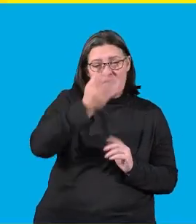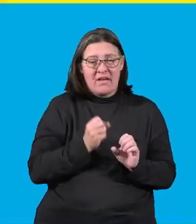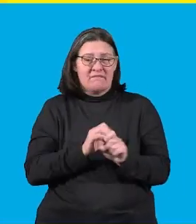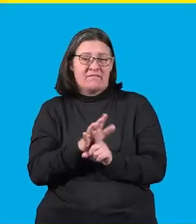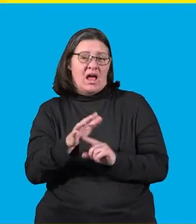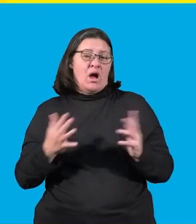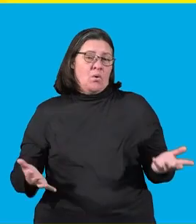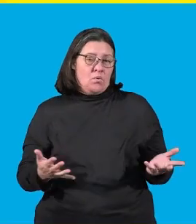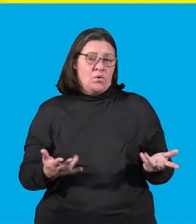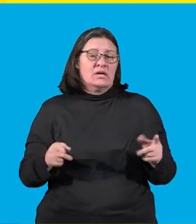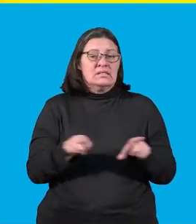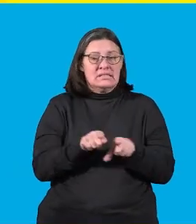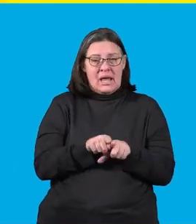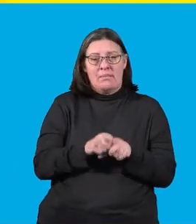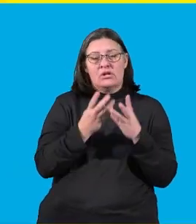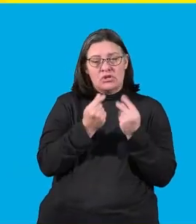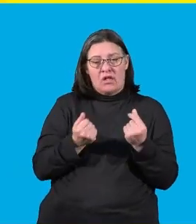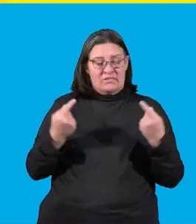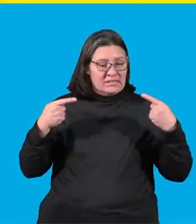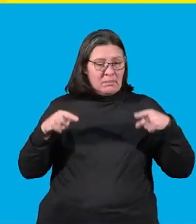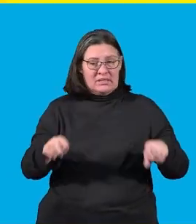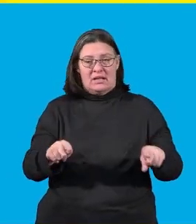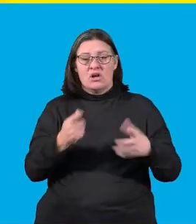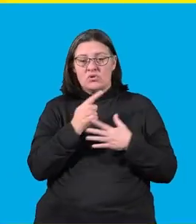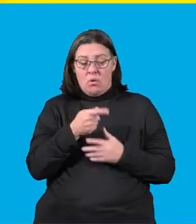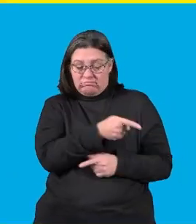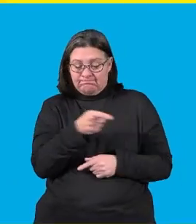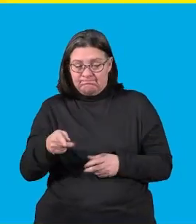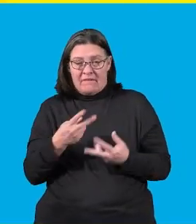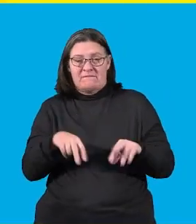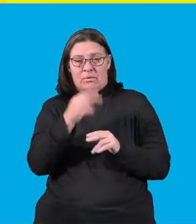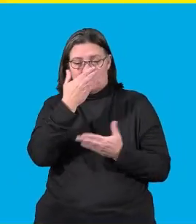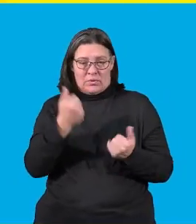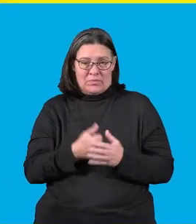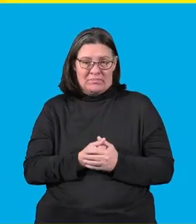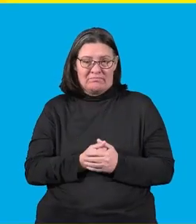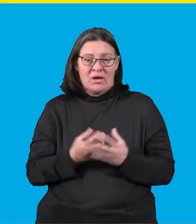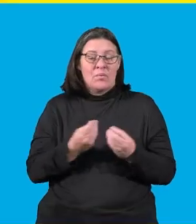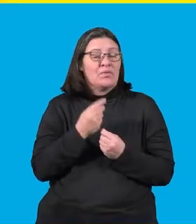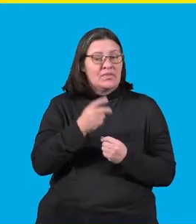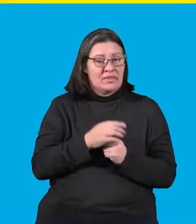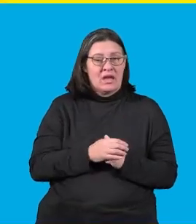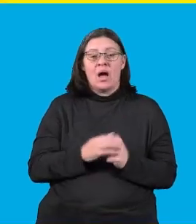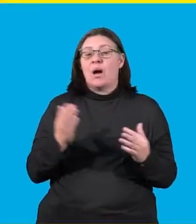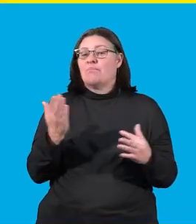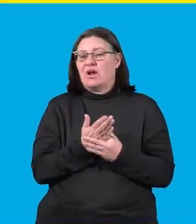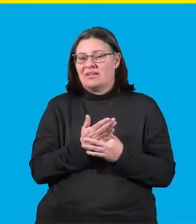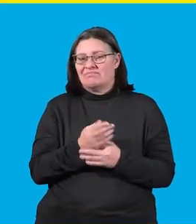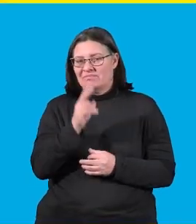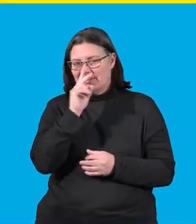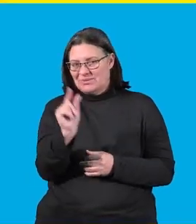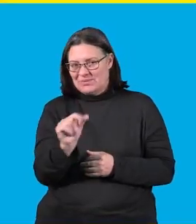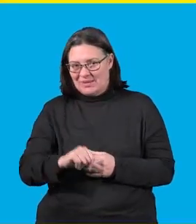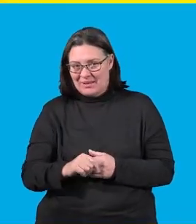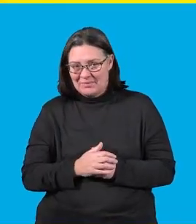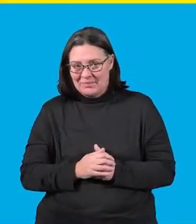affects our curvature, and we also looked at how we can solve simultaneously to find unknown values. I think with that, guys,